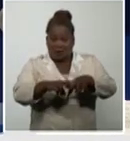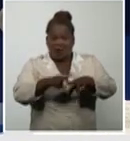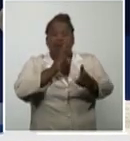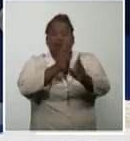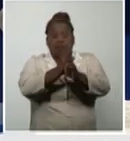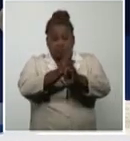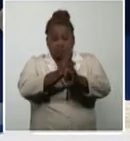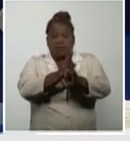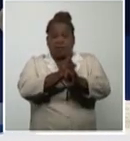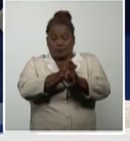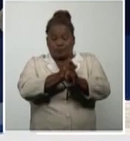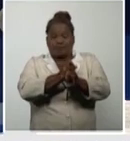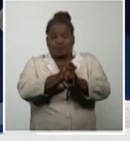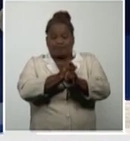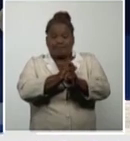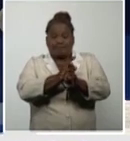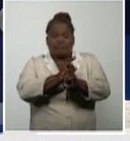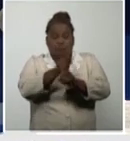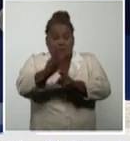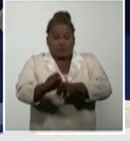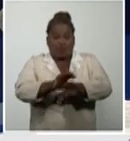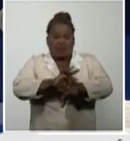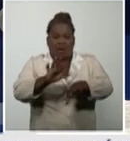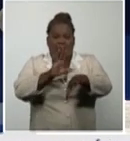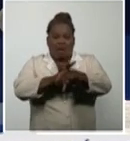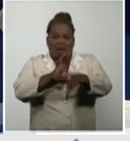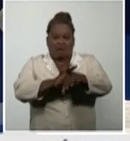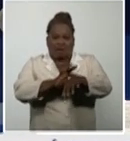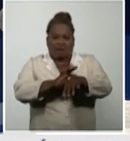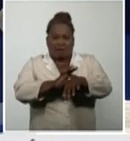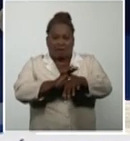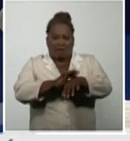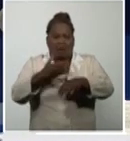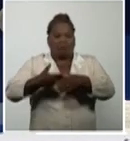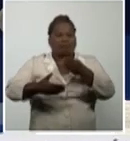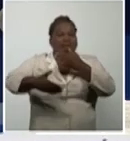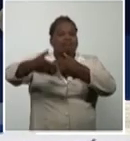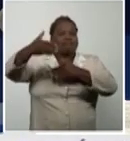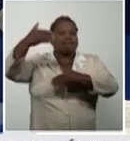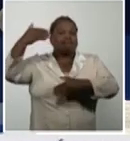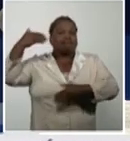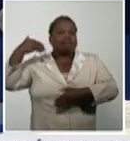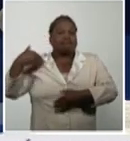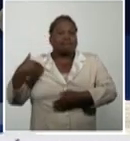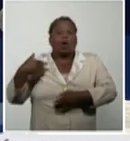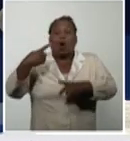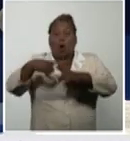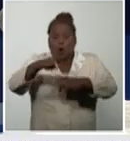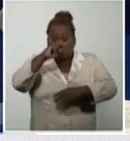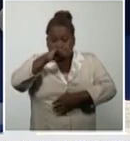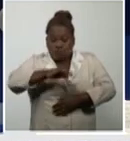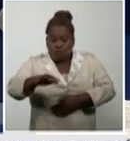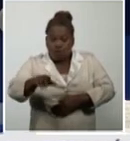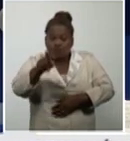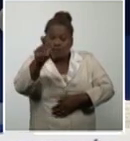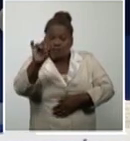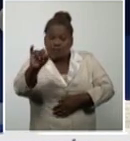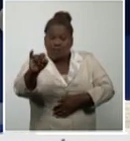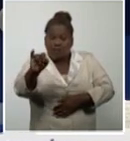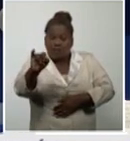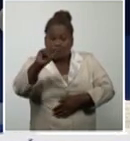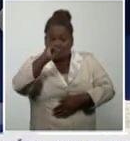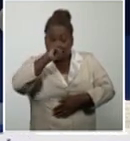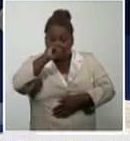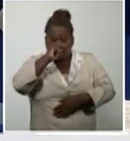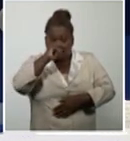8 cases, that is 53.3%. Yesterday, a 7-year-old boy from Central Havana who was the contact